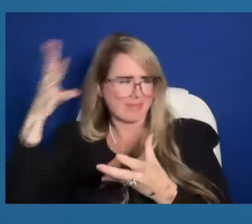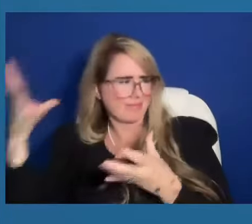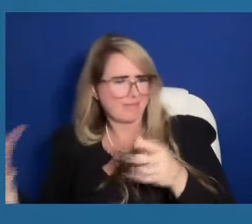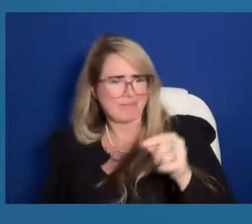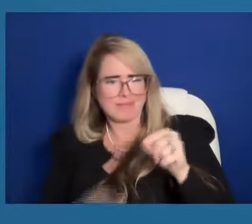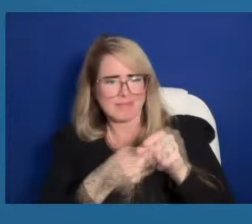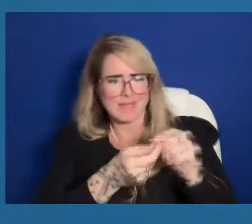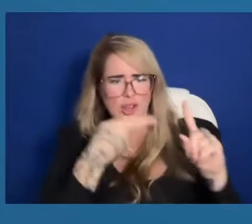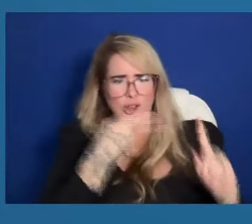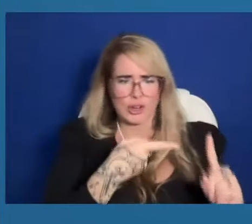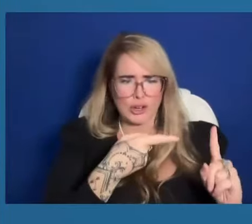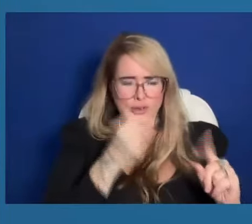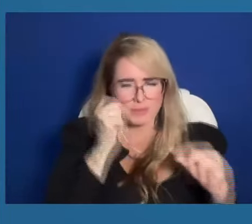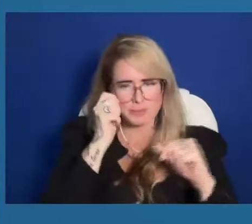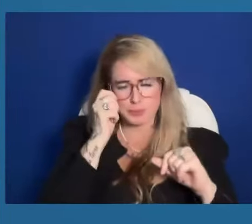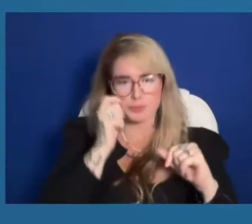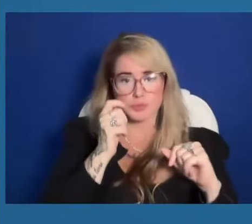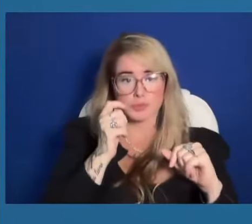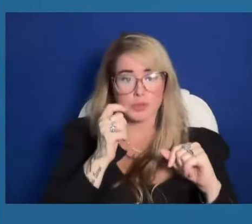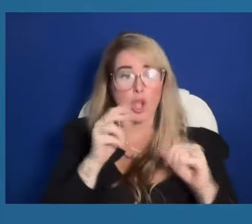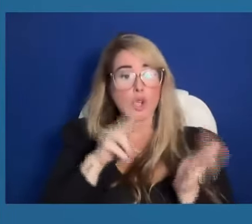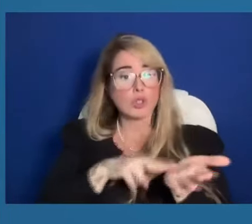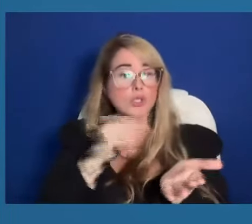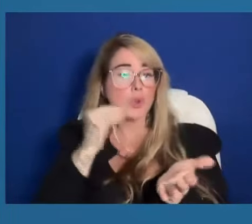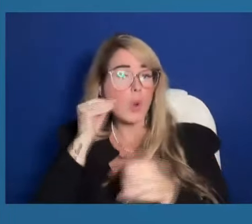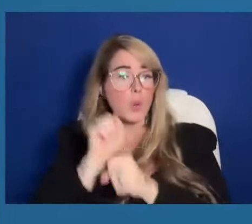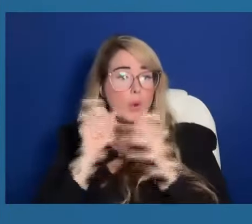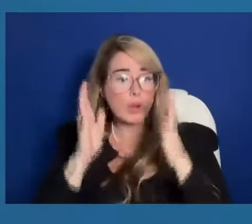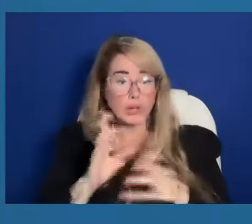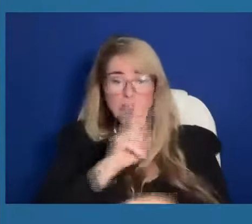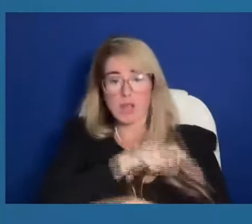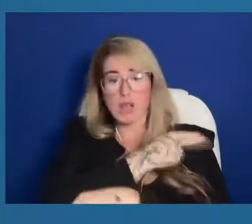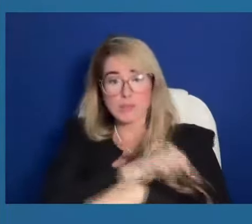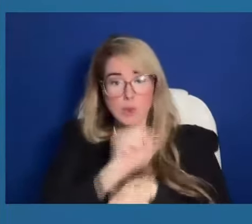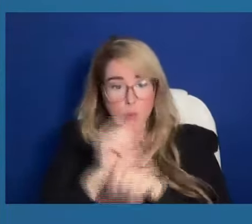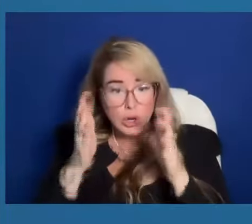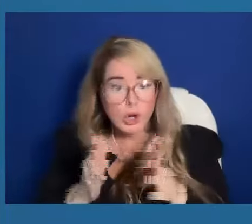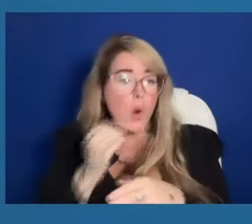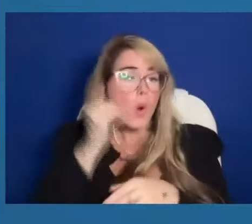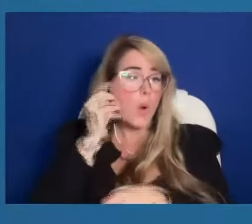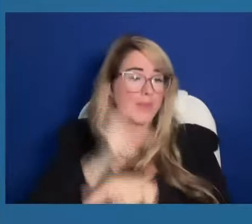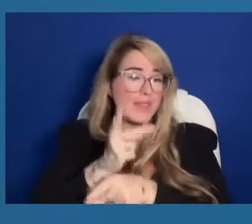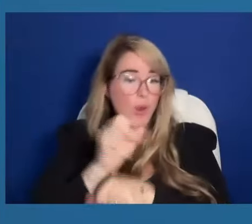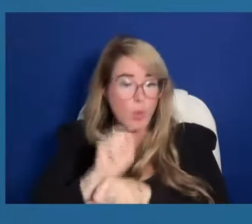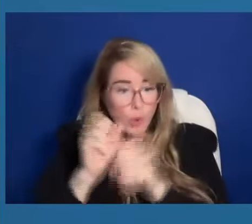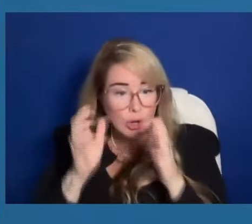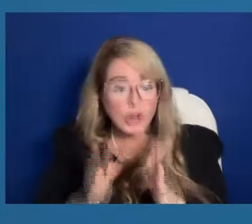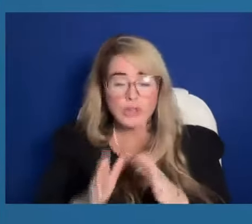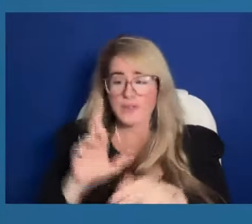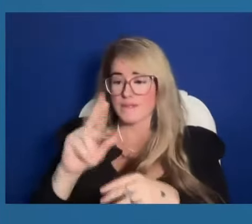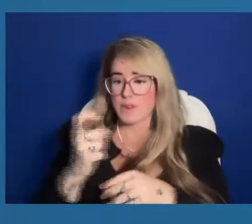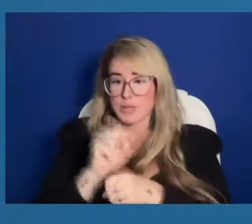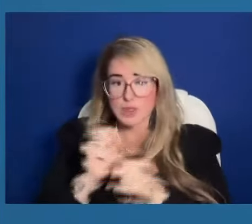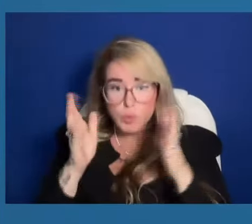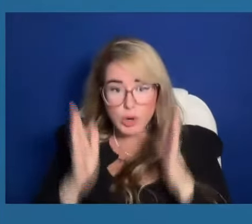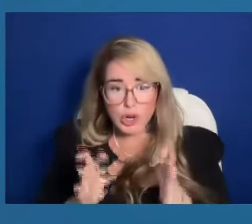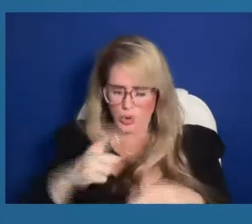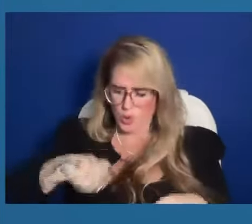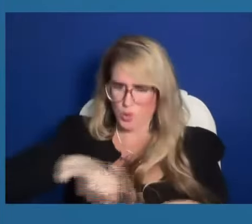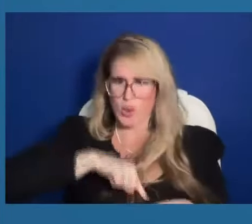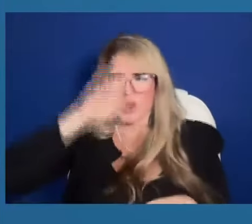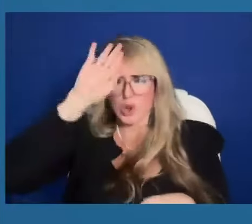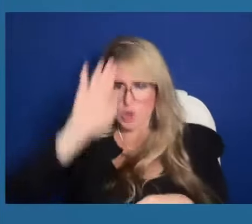her. As nursing home workers, hospital workers, home care workers, and pharmacy workers, we know what it